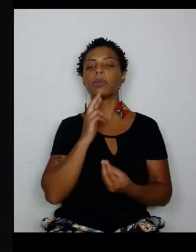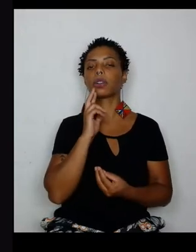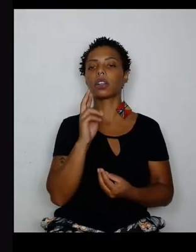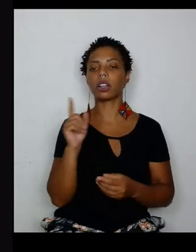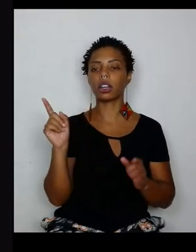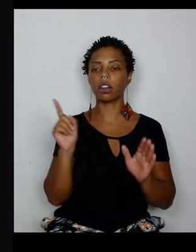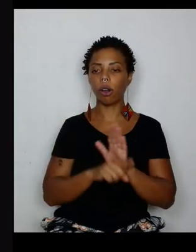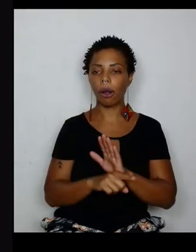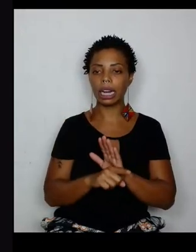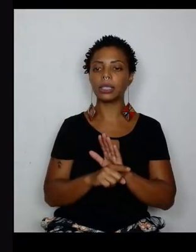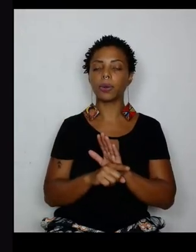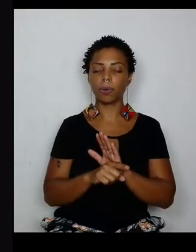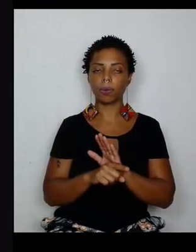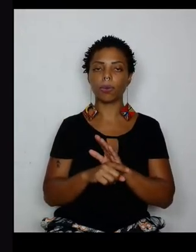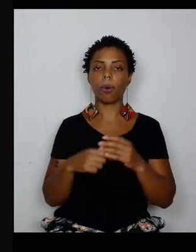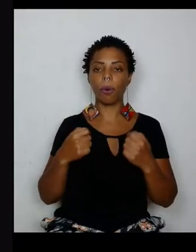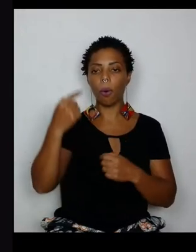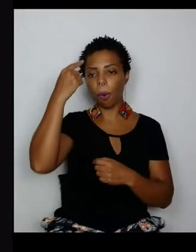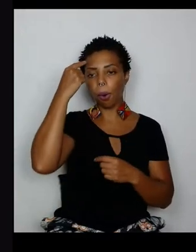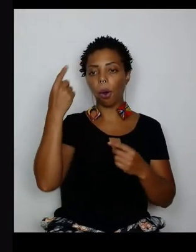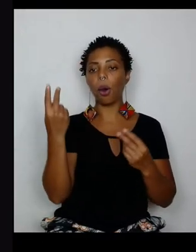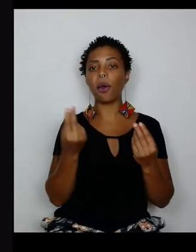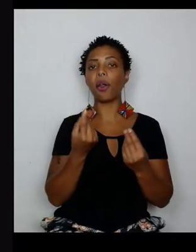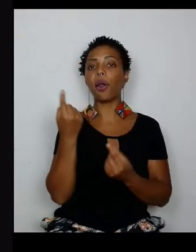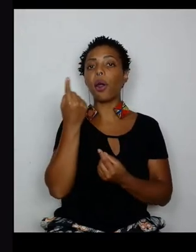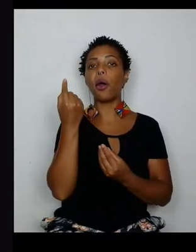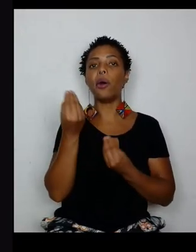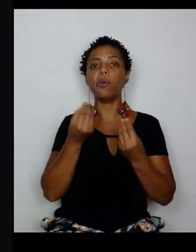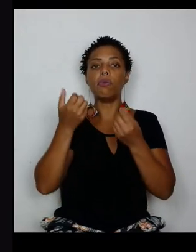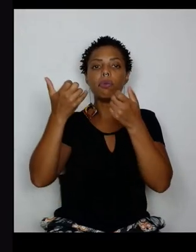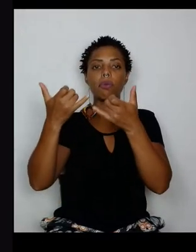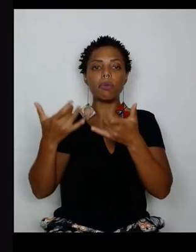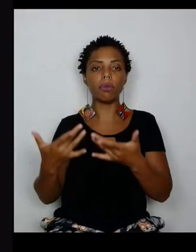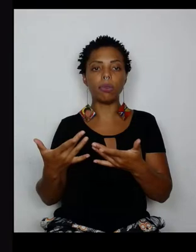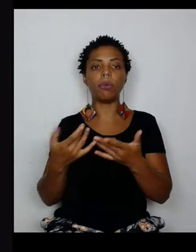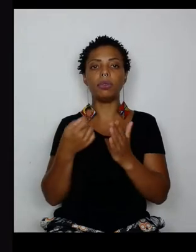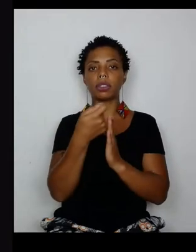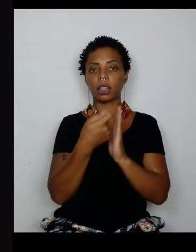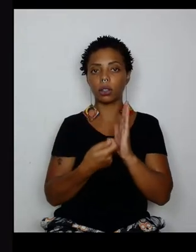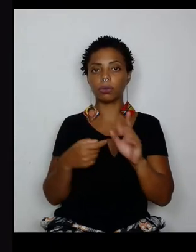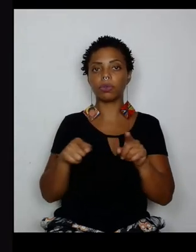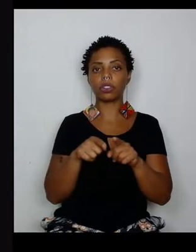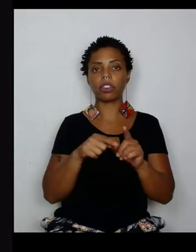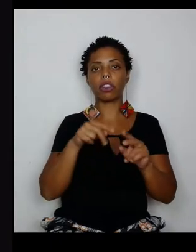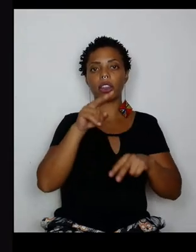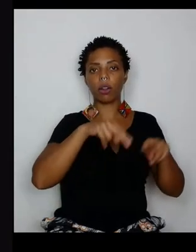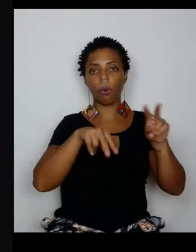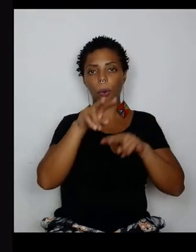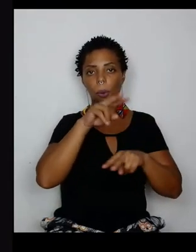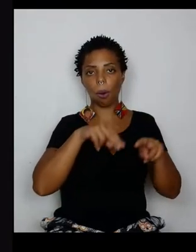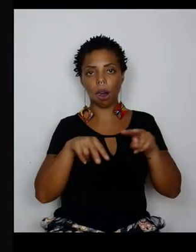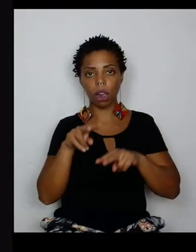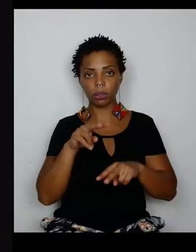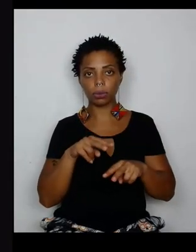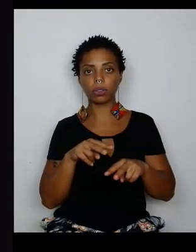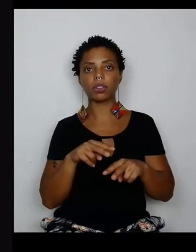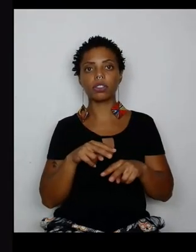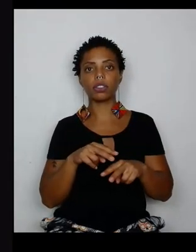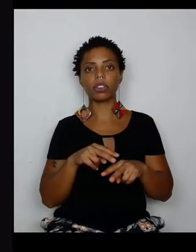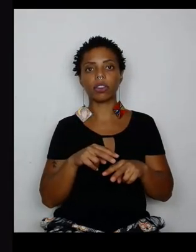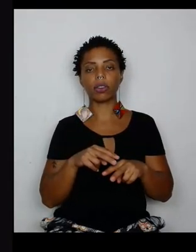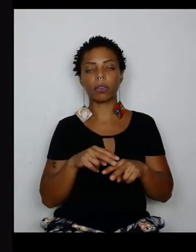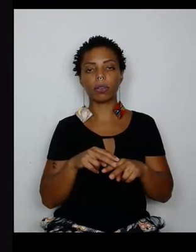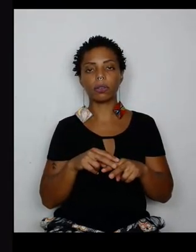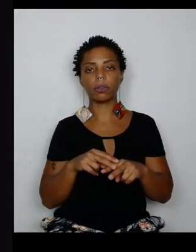earliest descriptions textual and visual by which pacific islanders were incorporated